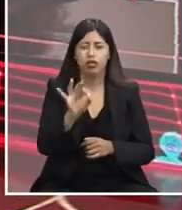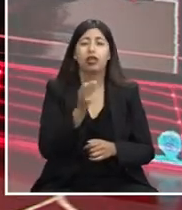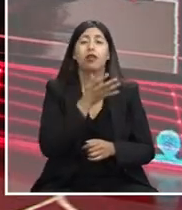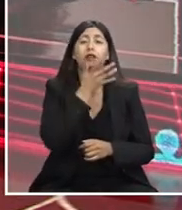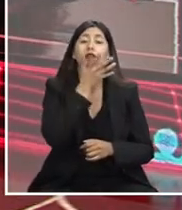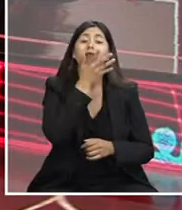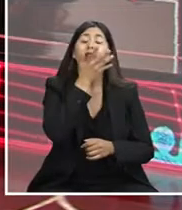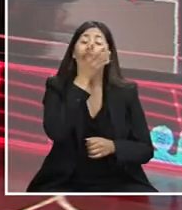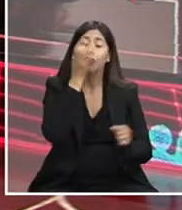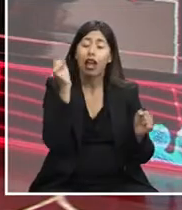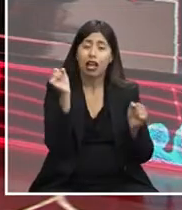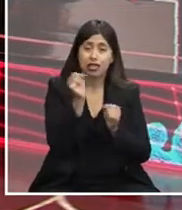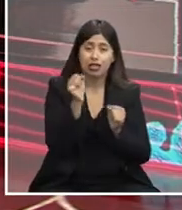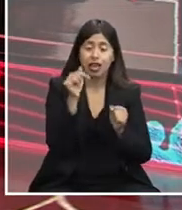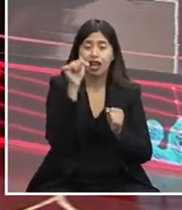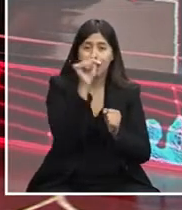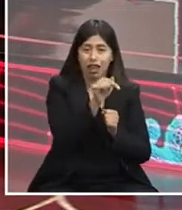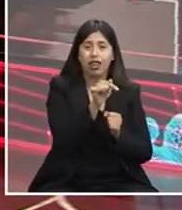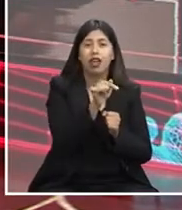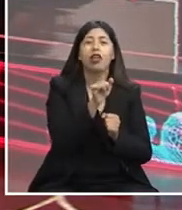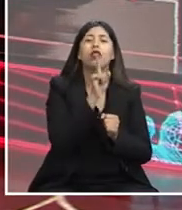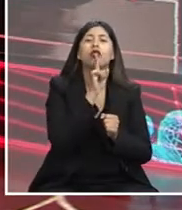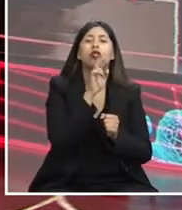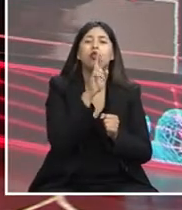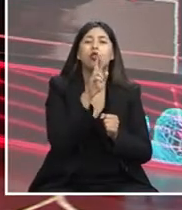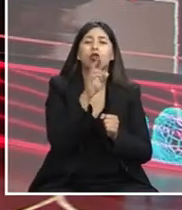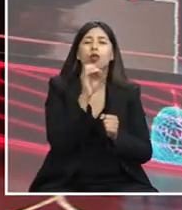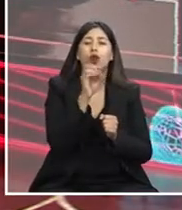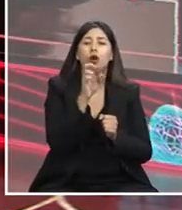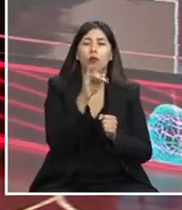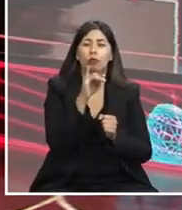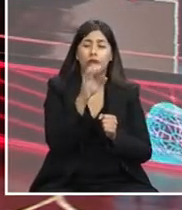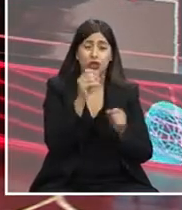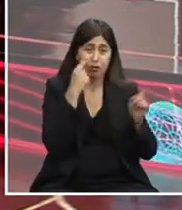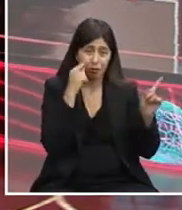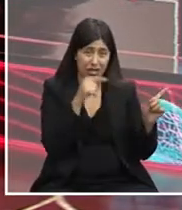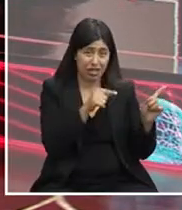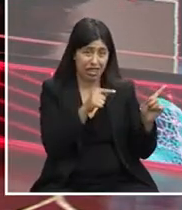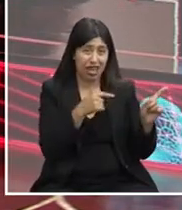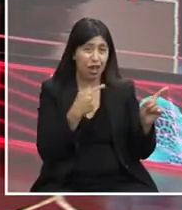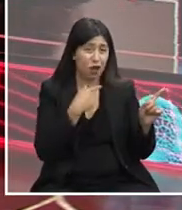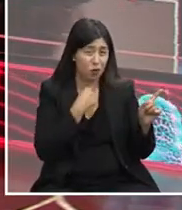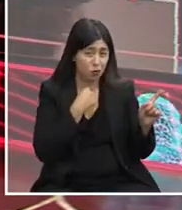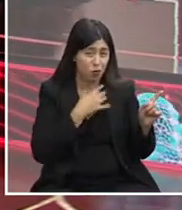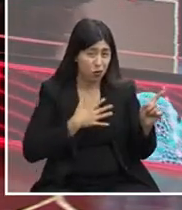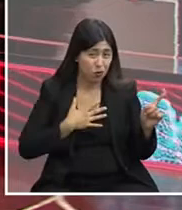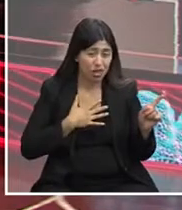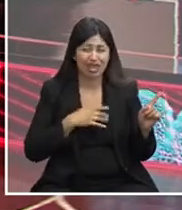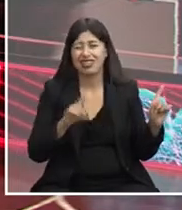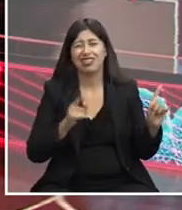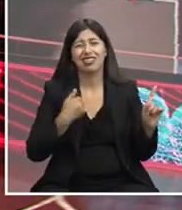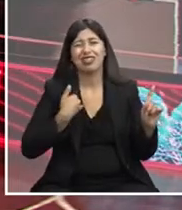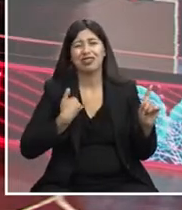be. So what we have here is very different.